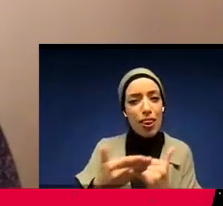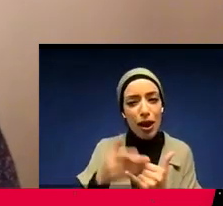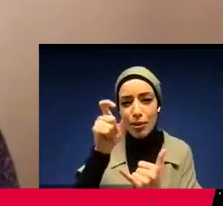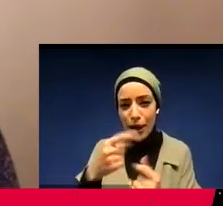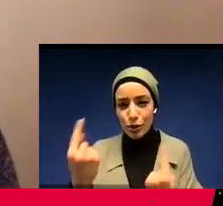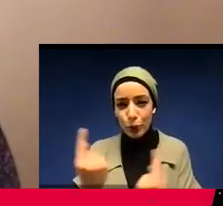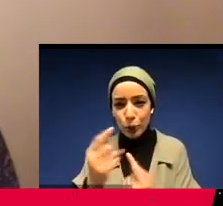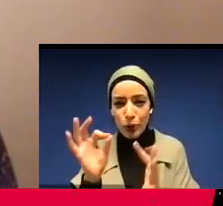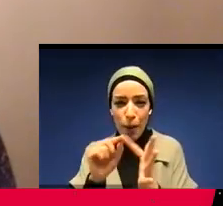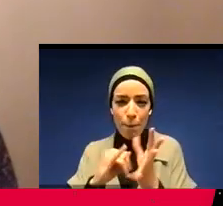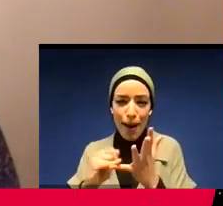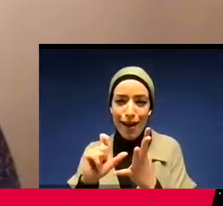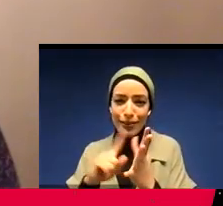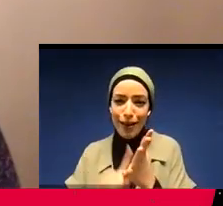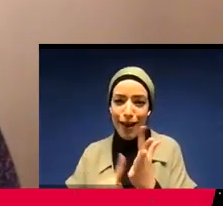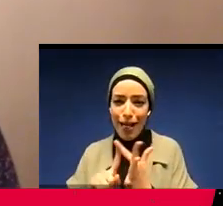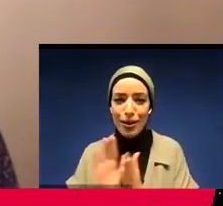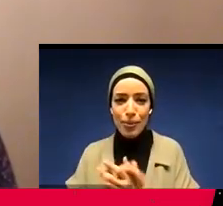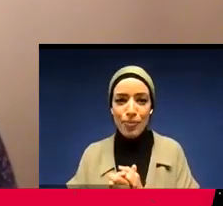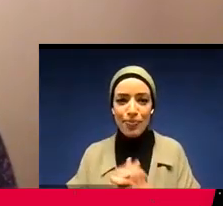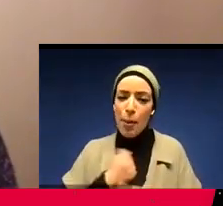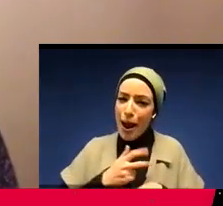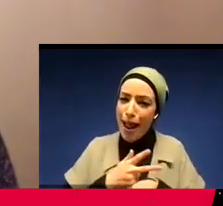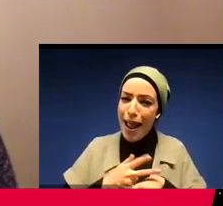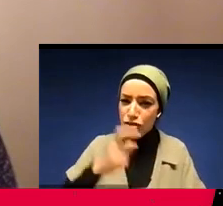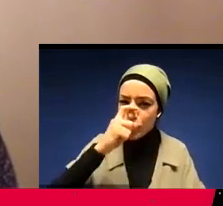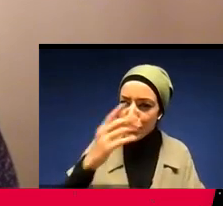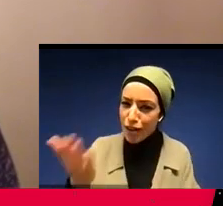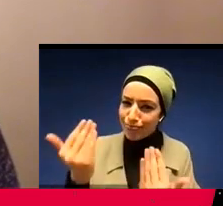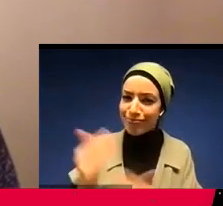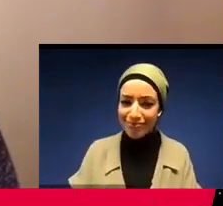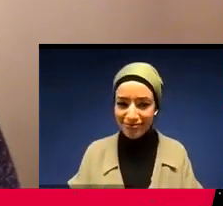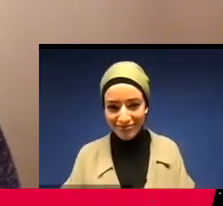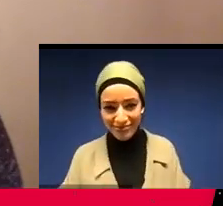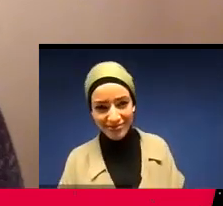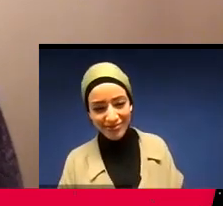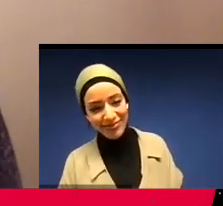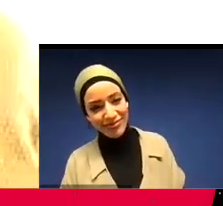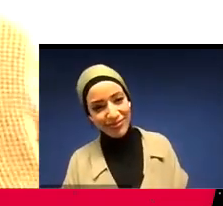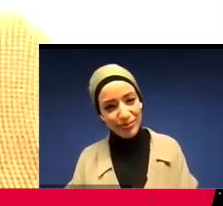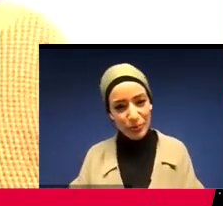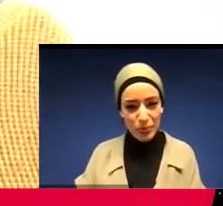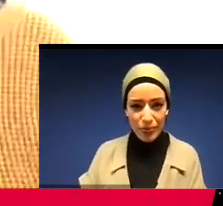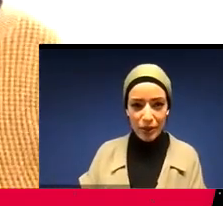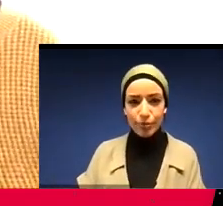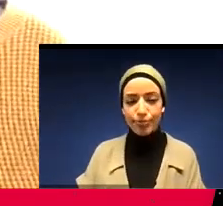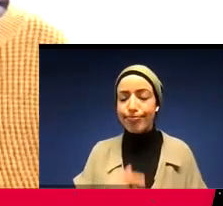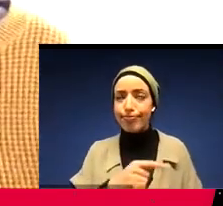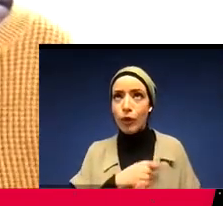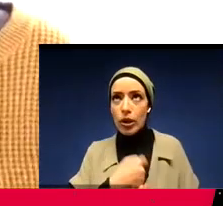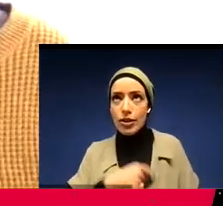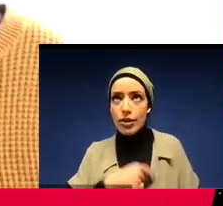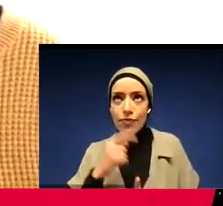Thank you for that answer. And last but certainly not least, Pascal, my Haitian sister. Yeah.